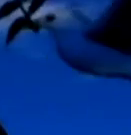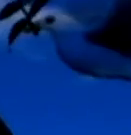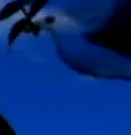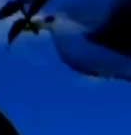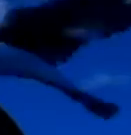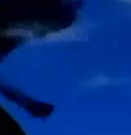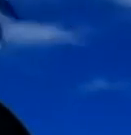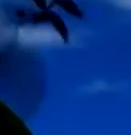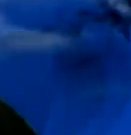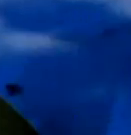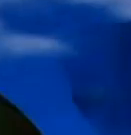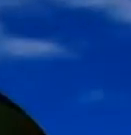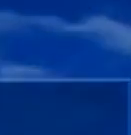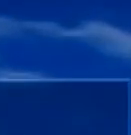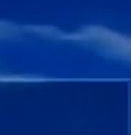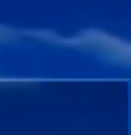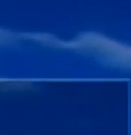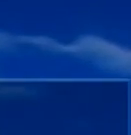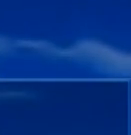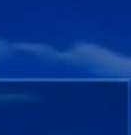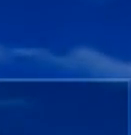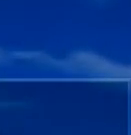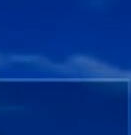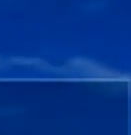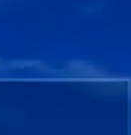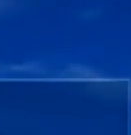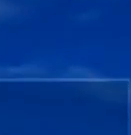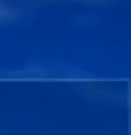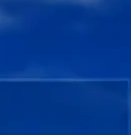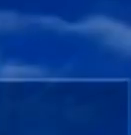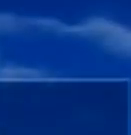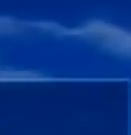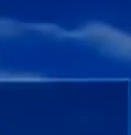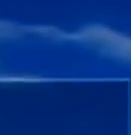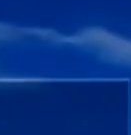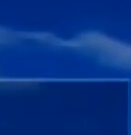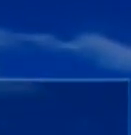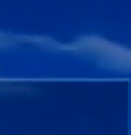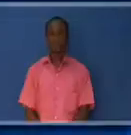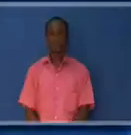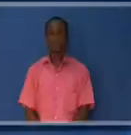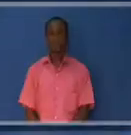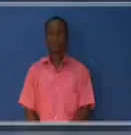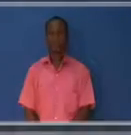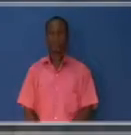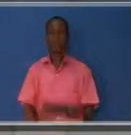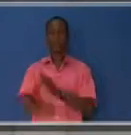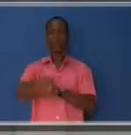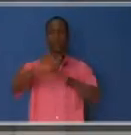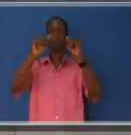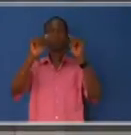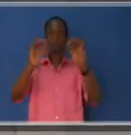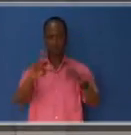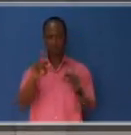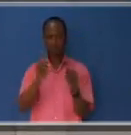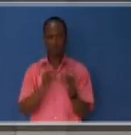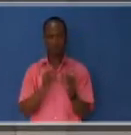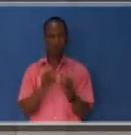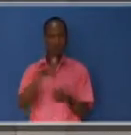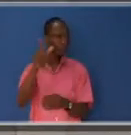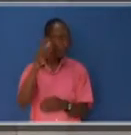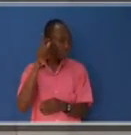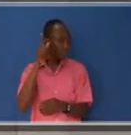Our God who sat upon a tree a life was willing. Rabbi shall we be